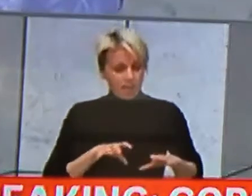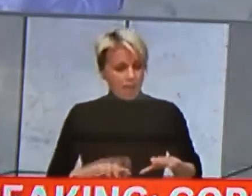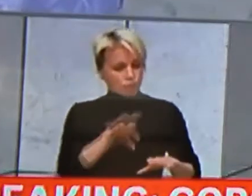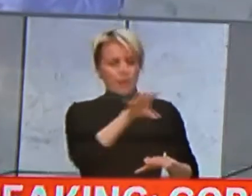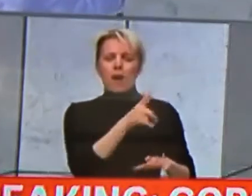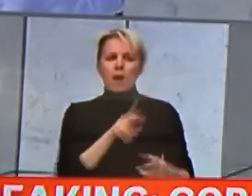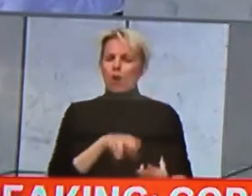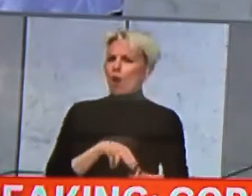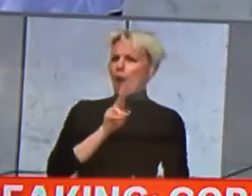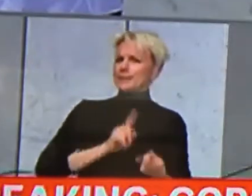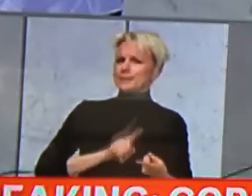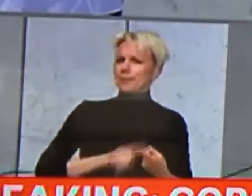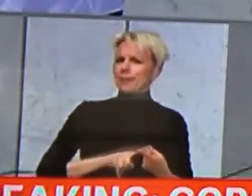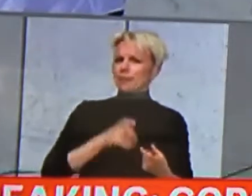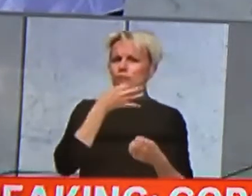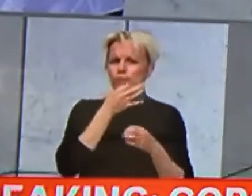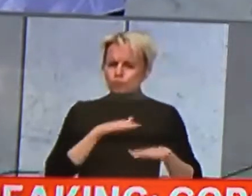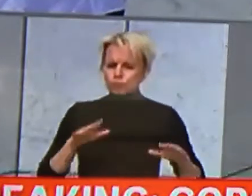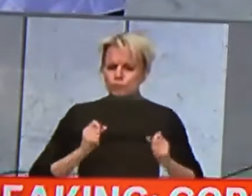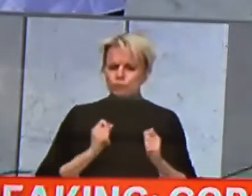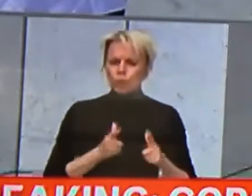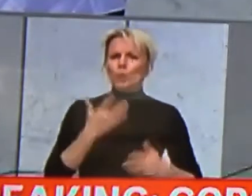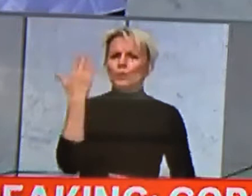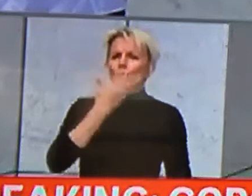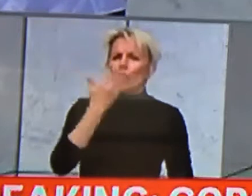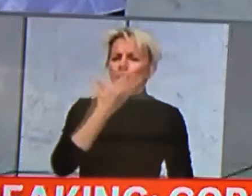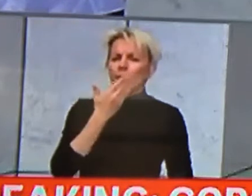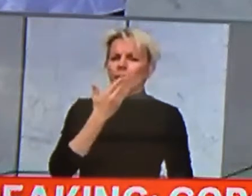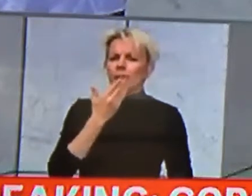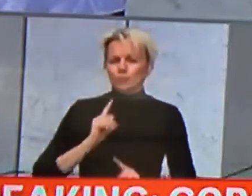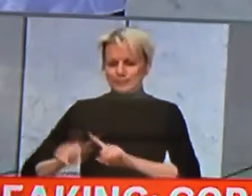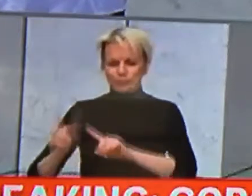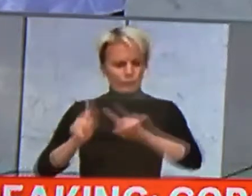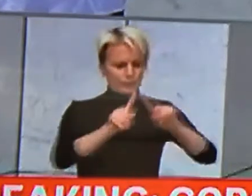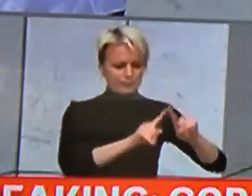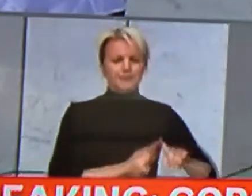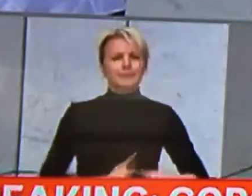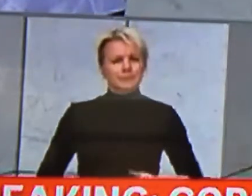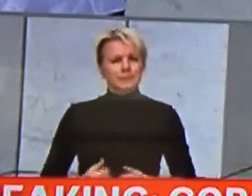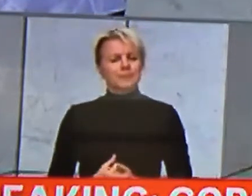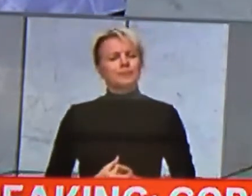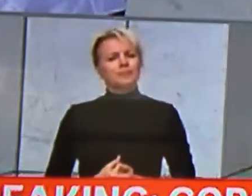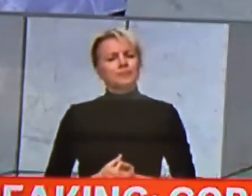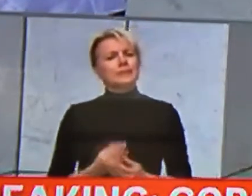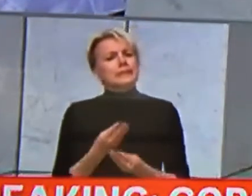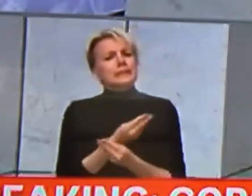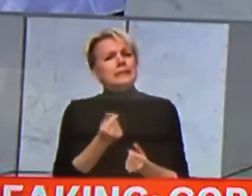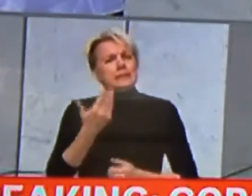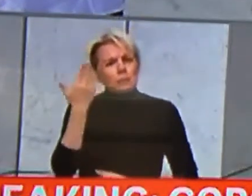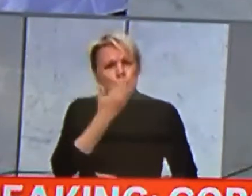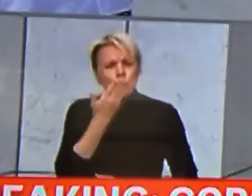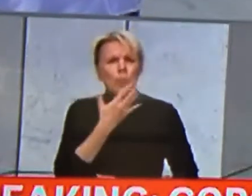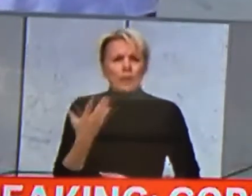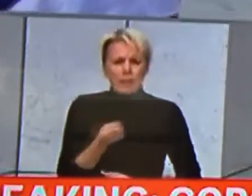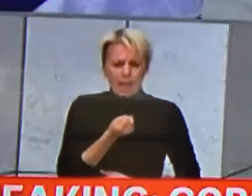influenza vaccinations as well, and we've put arrangements in place for those states and territories. They'll be sorting that out on the ground, but some might have to work more